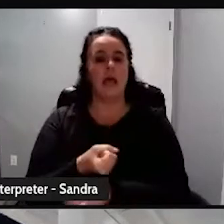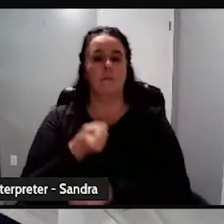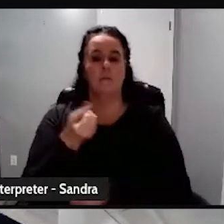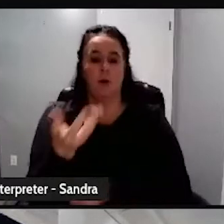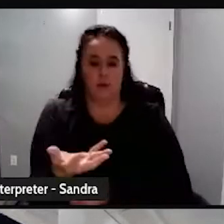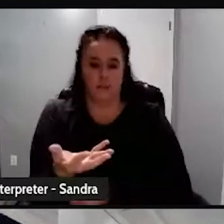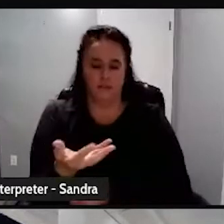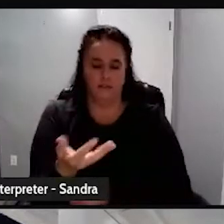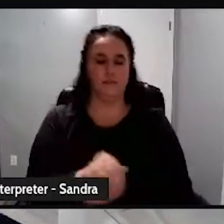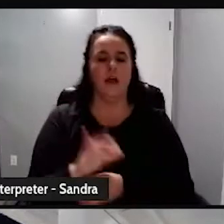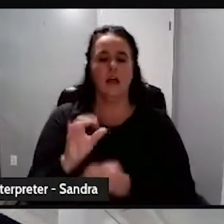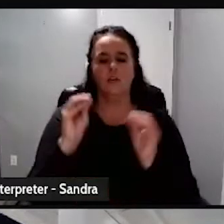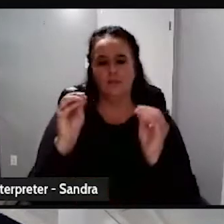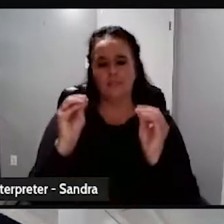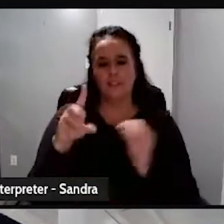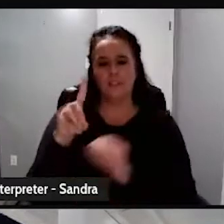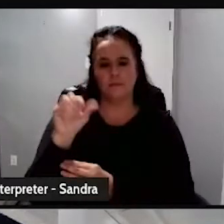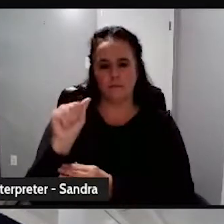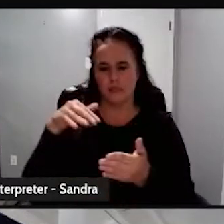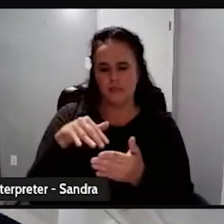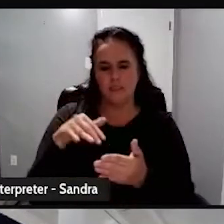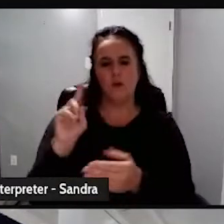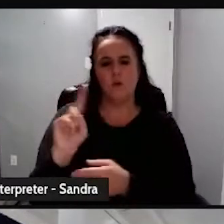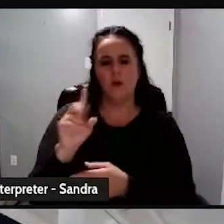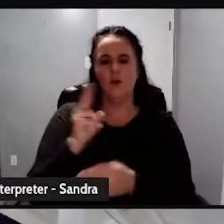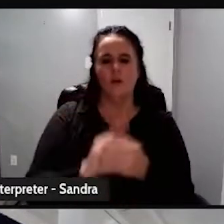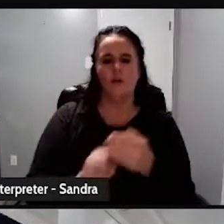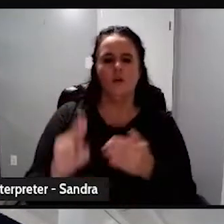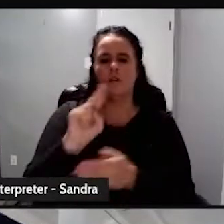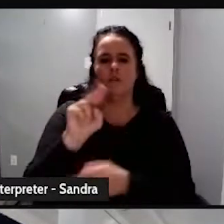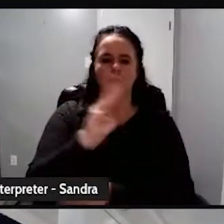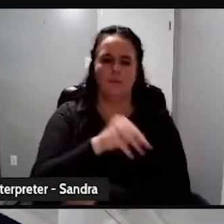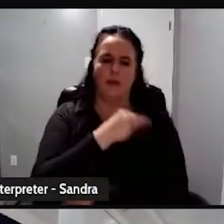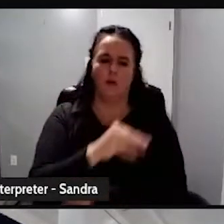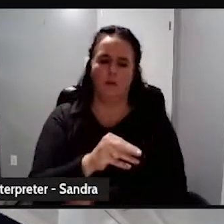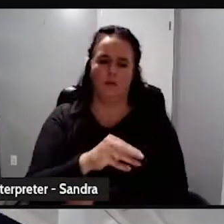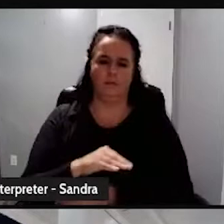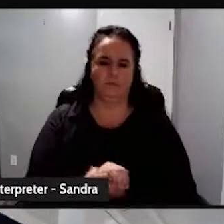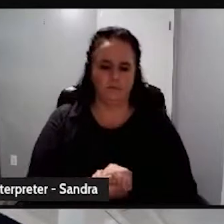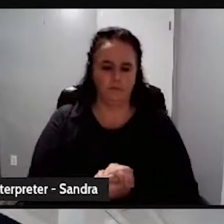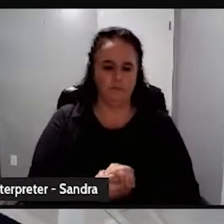also teach disability studies at the University of Manitoba.